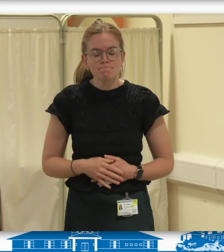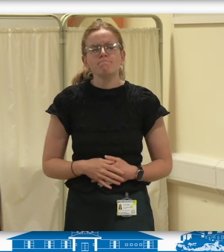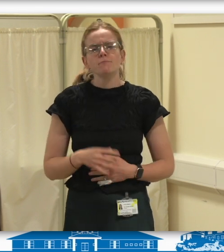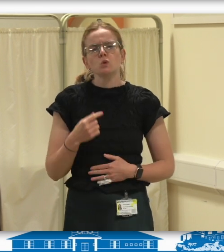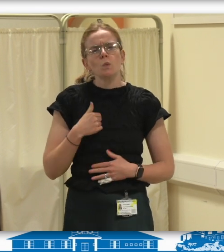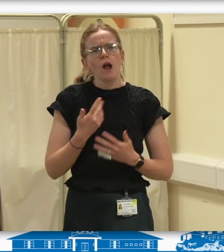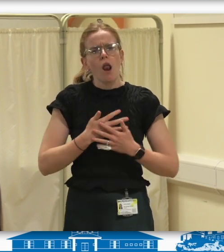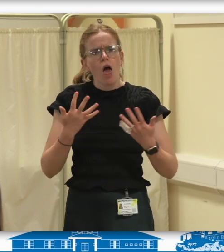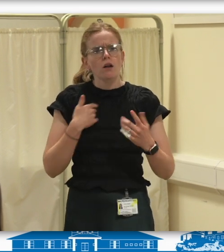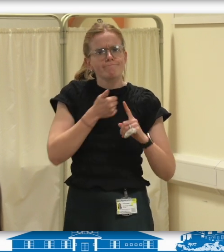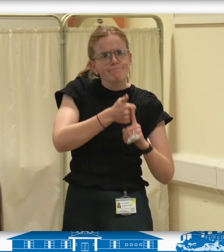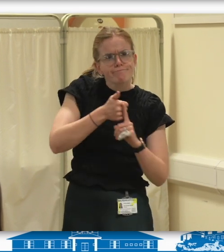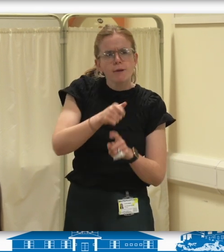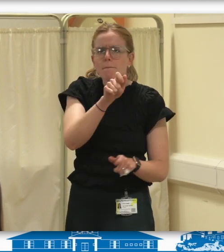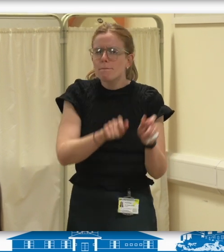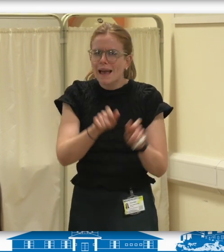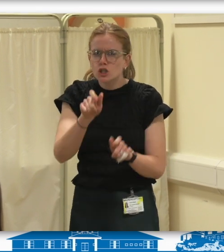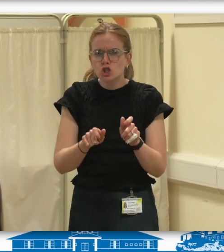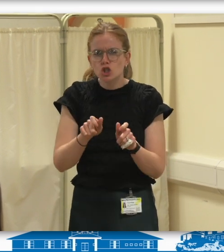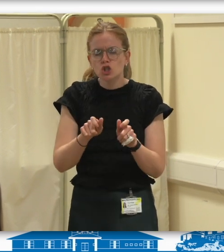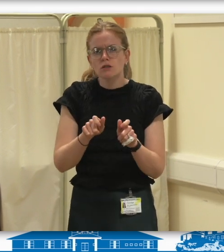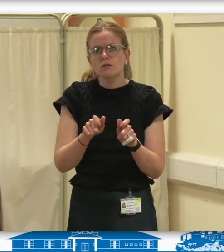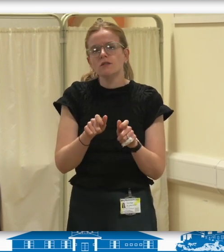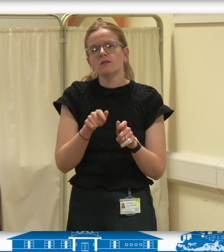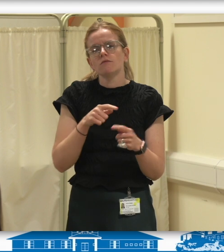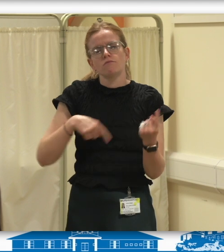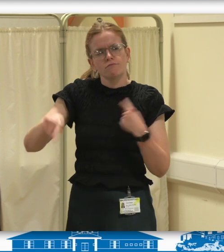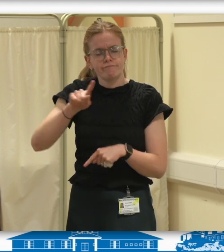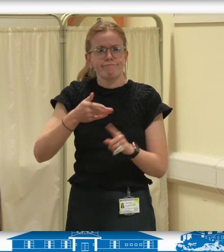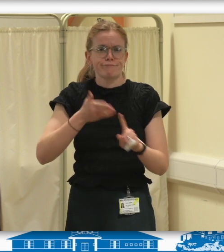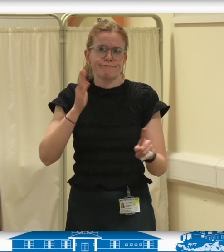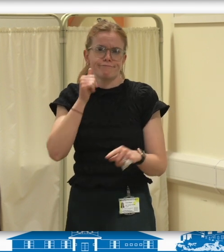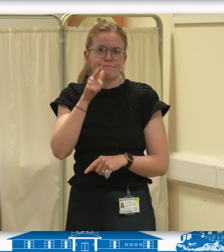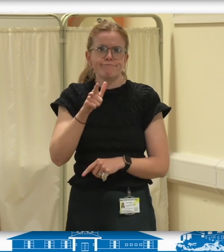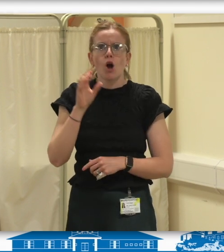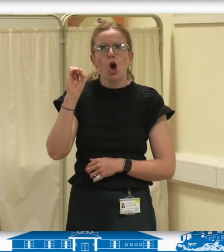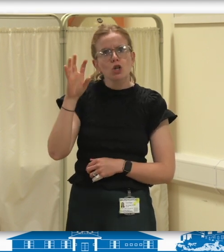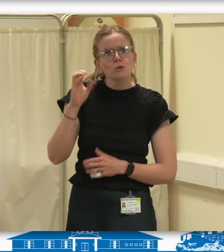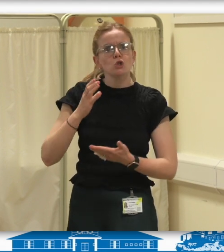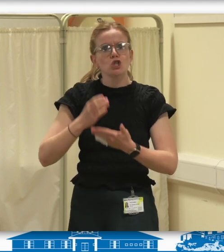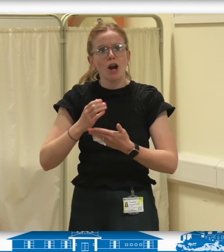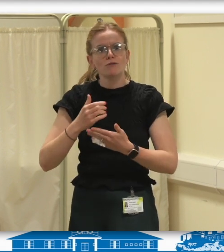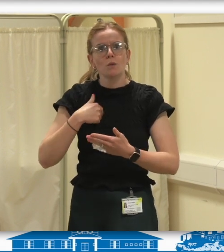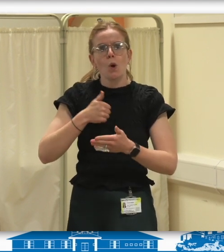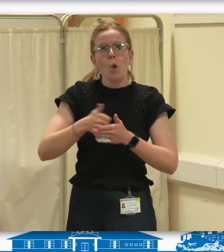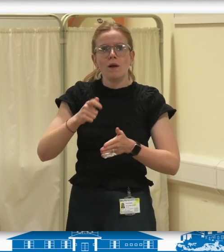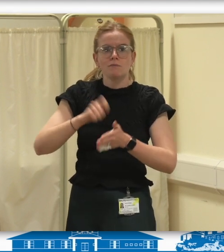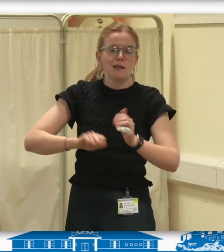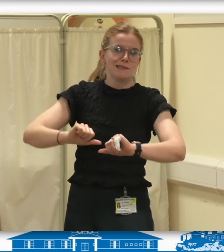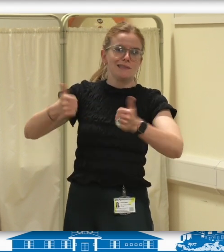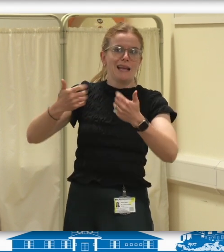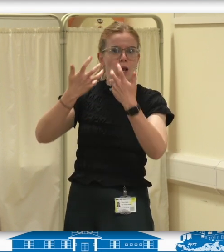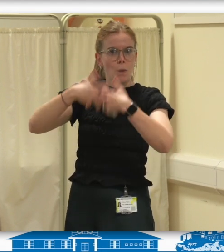lots of things to support patients. The first, which I think most people recognise hospital charities do, we buy big bits of kit